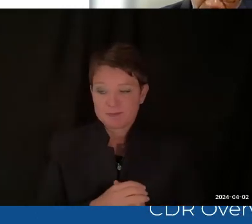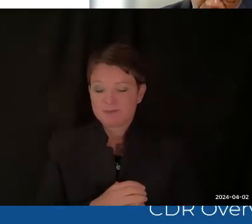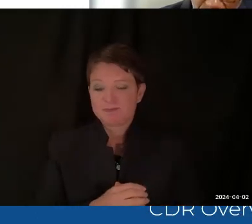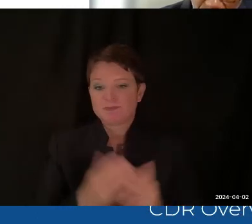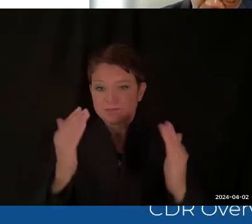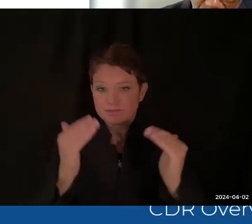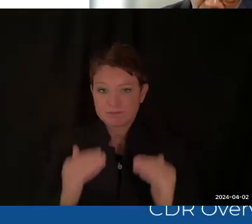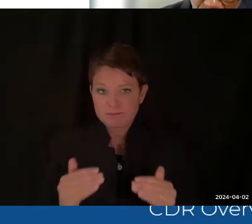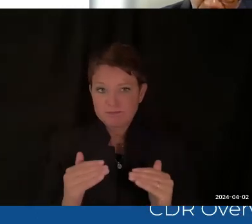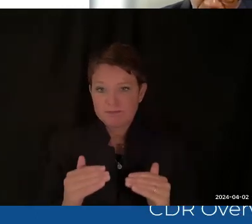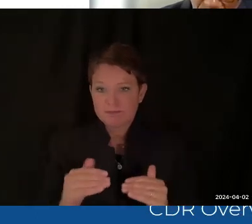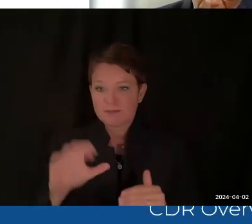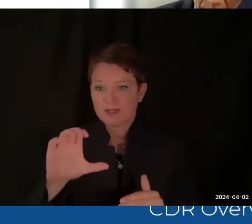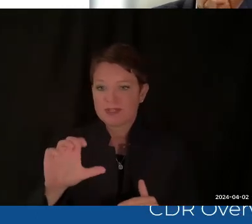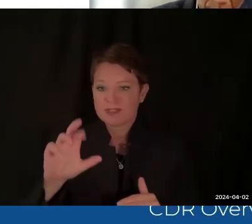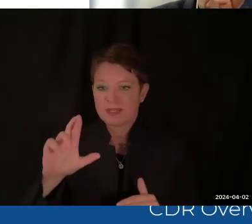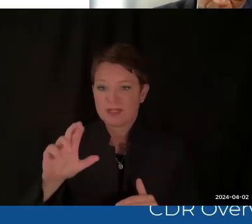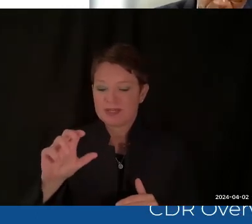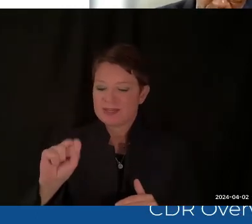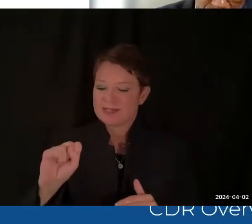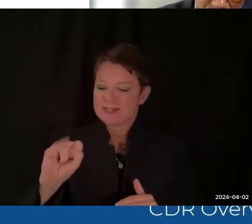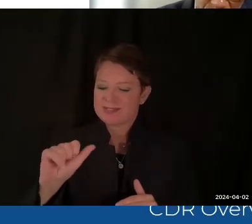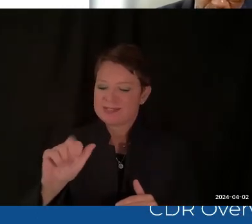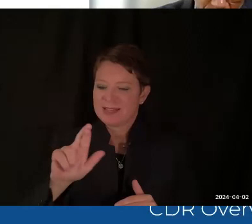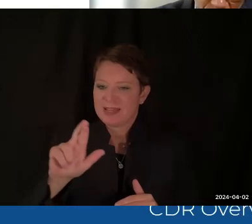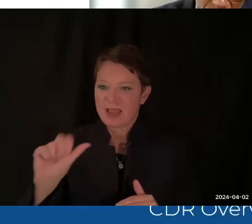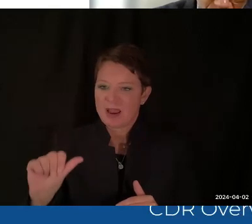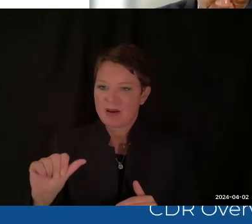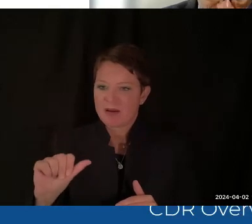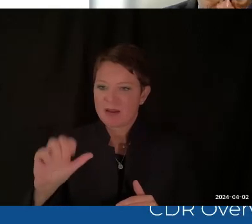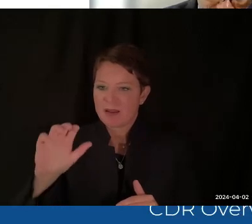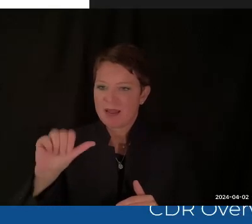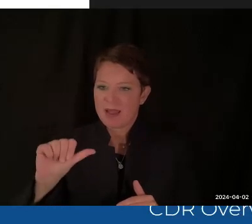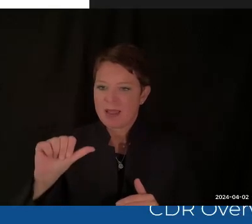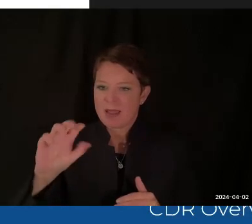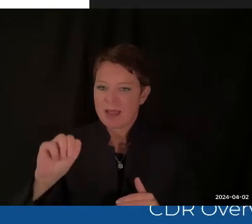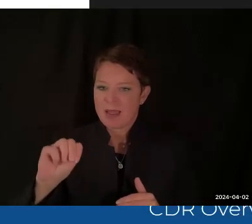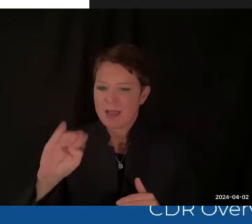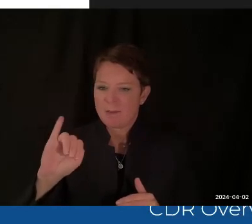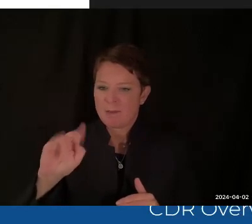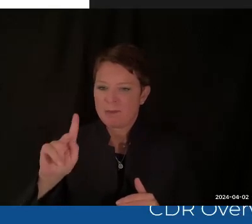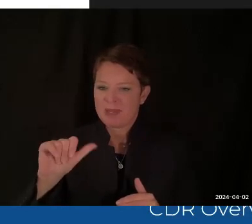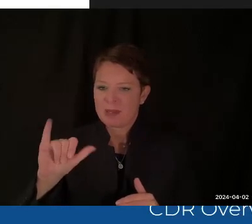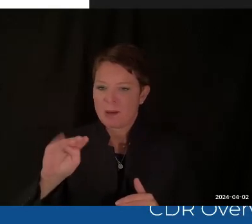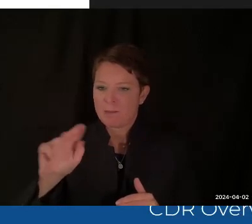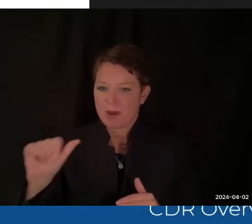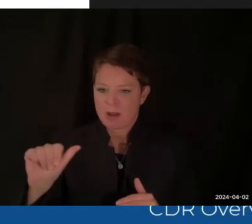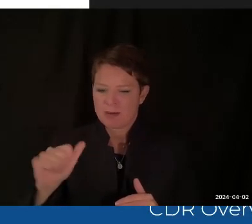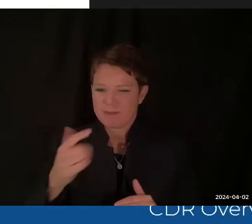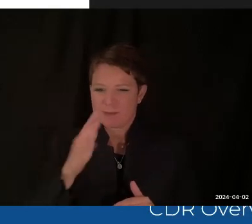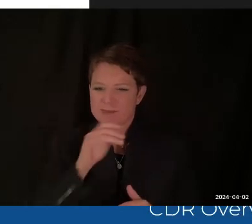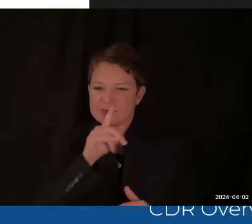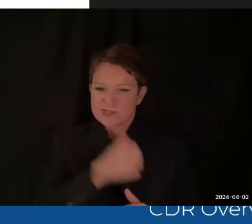We'll go to Ciara Gambikima. Sorry for mispronouncing your name.